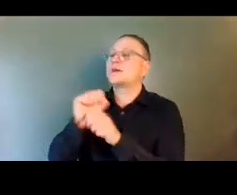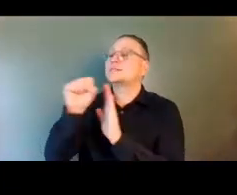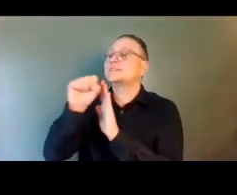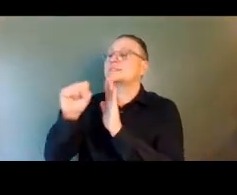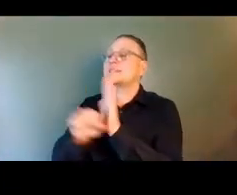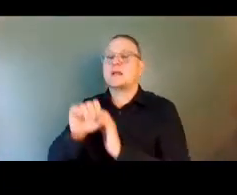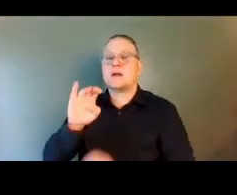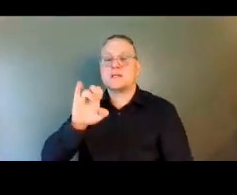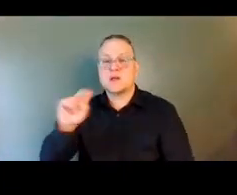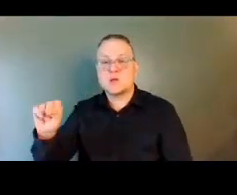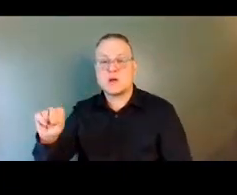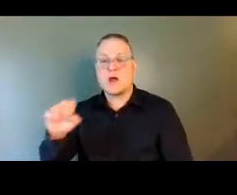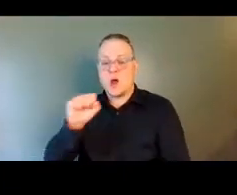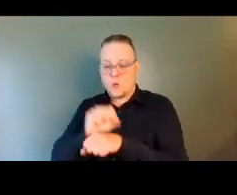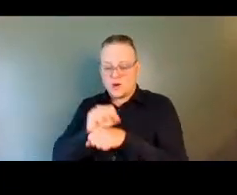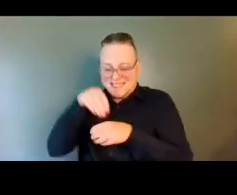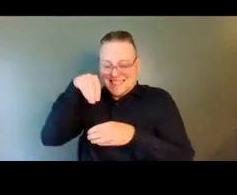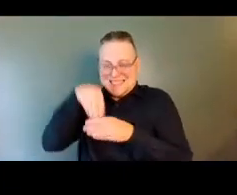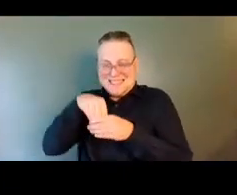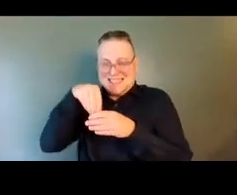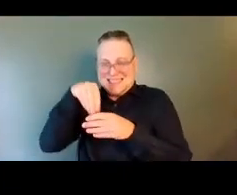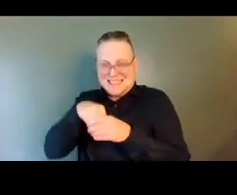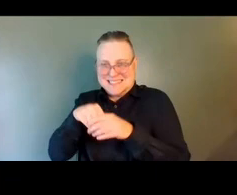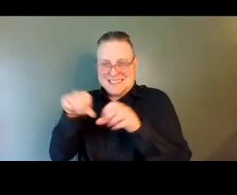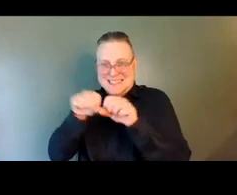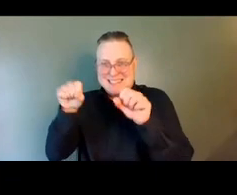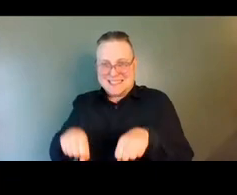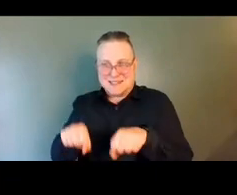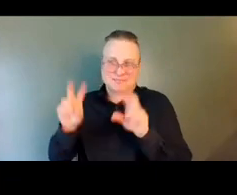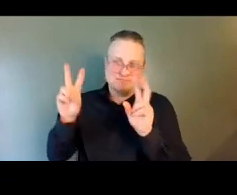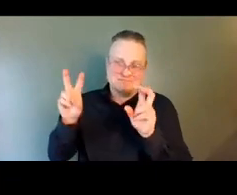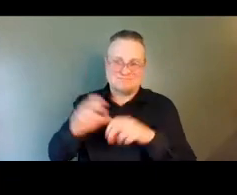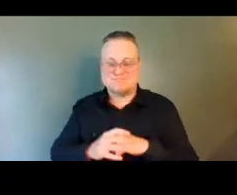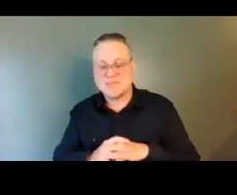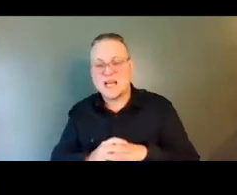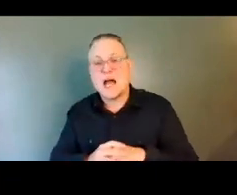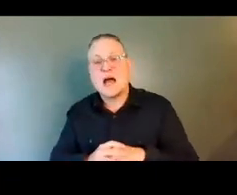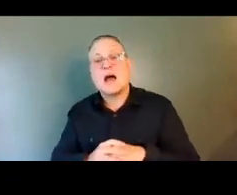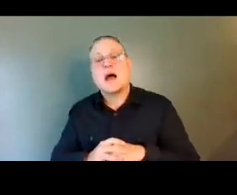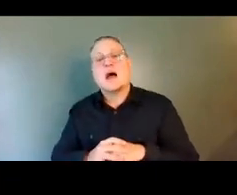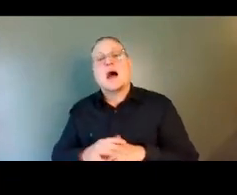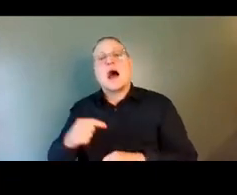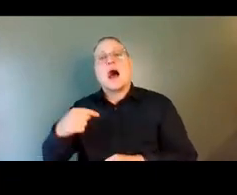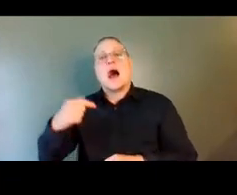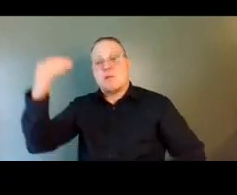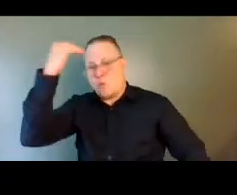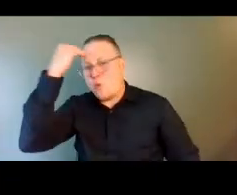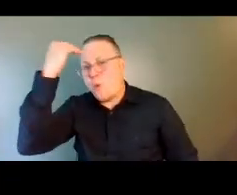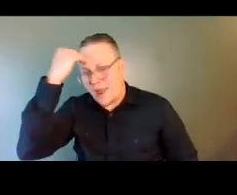work within the system, so to speak, of state government. I am keenly